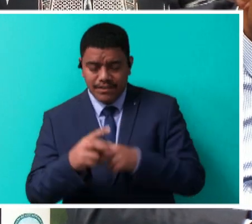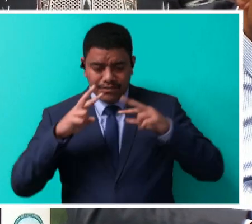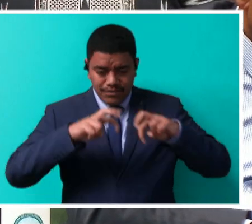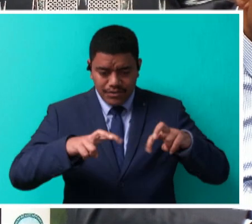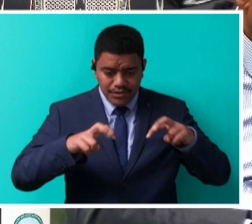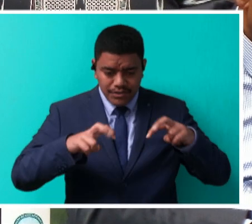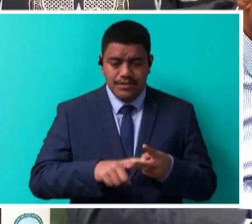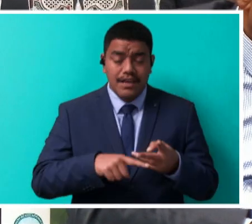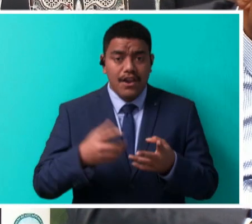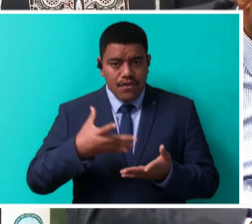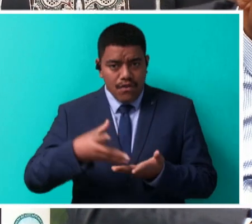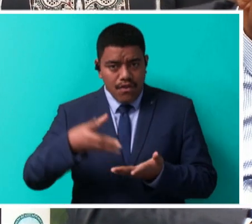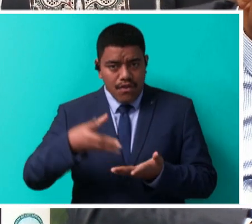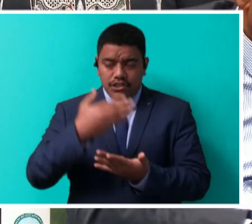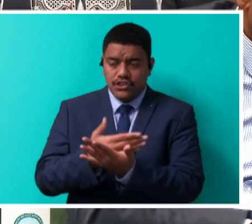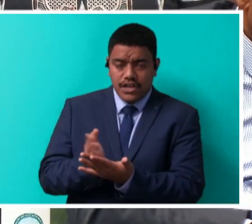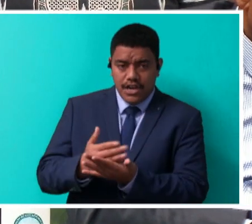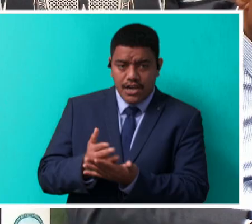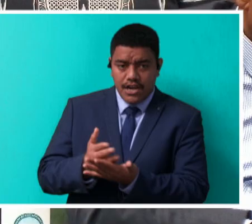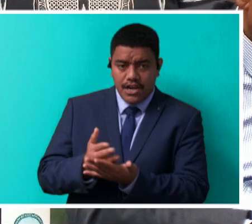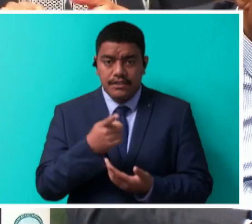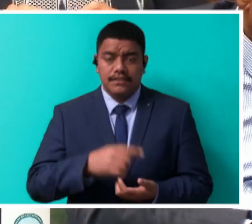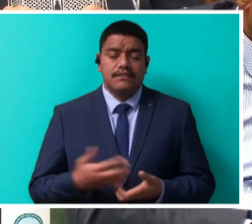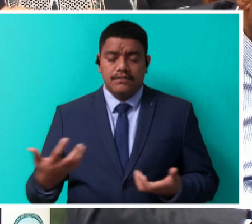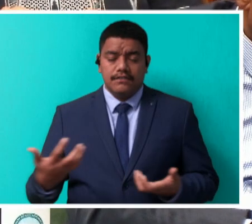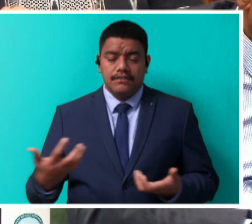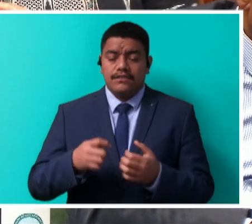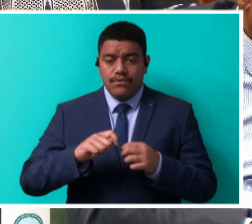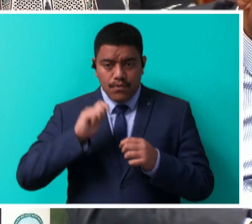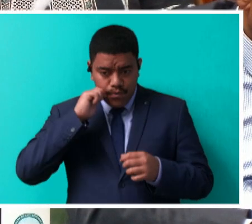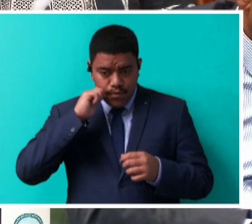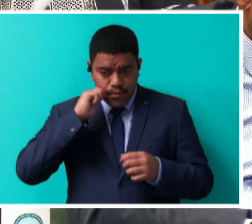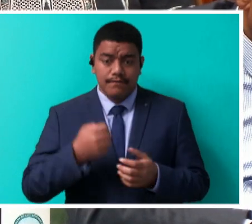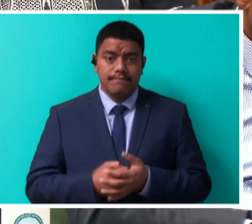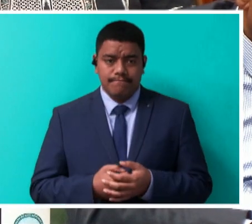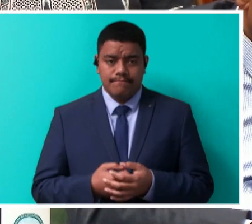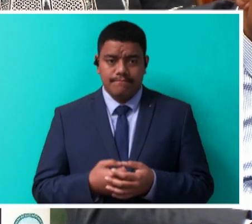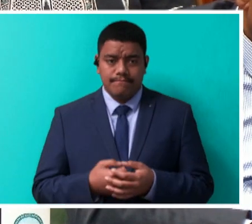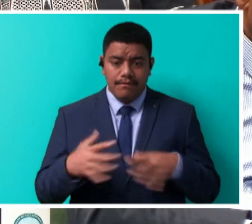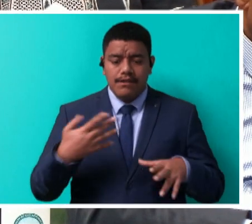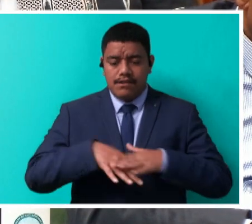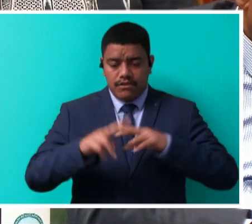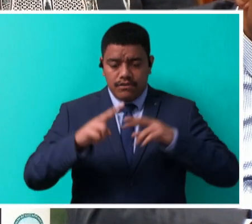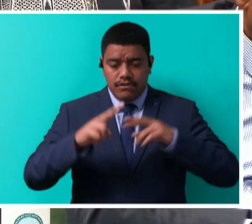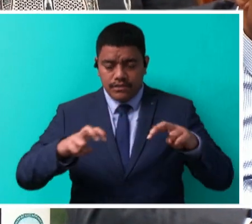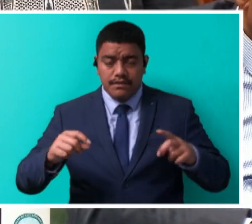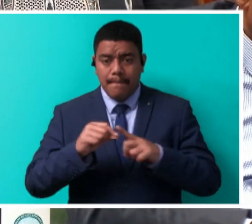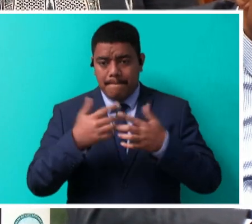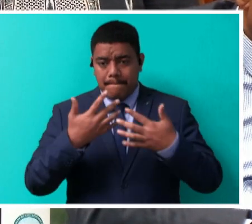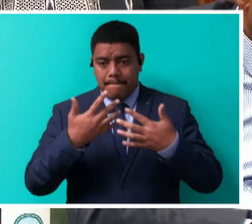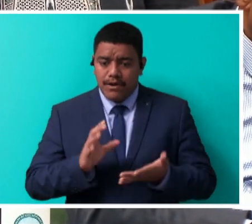capacity, and knowledge sharing. This collaboration will enhance competencies in legal research, public